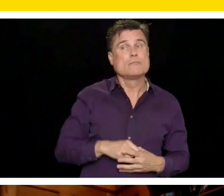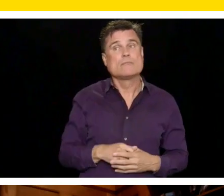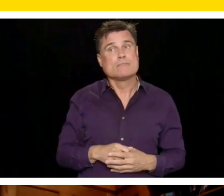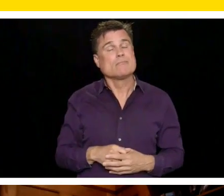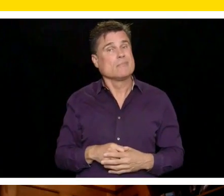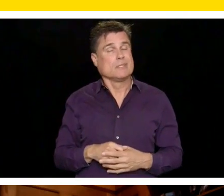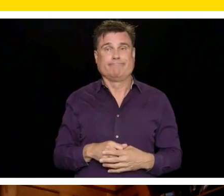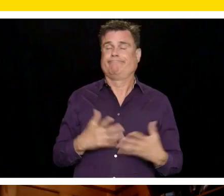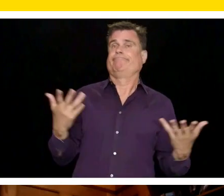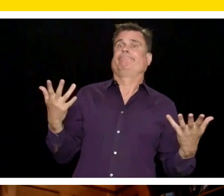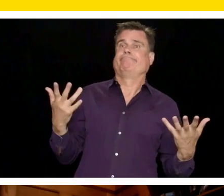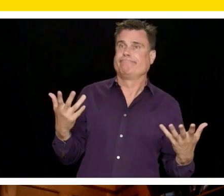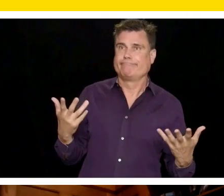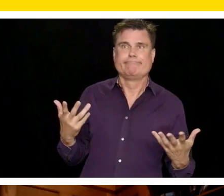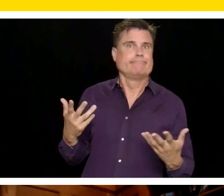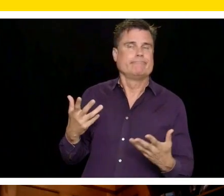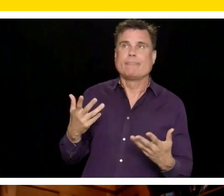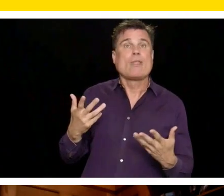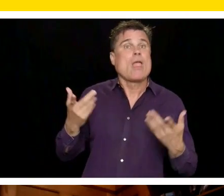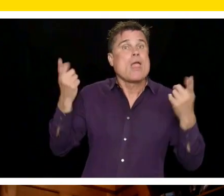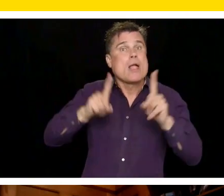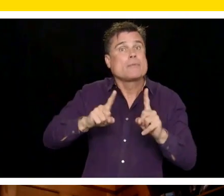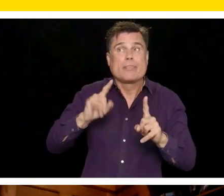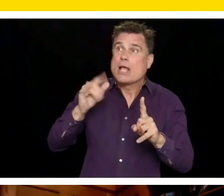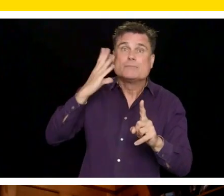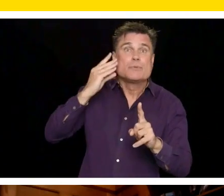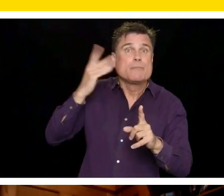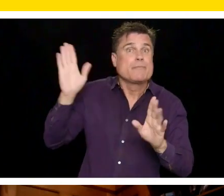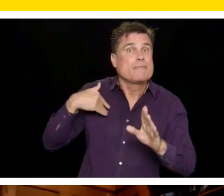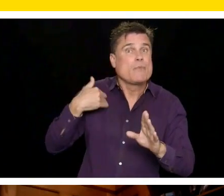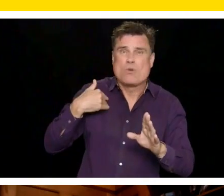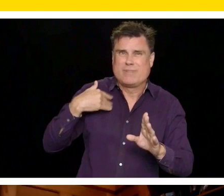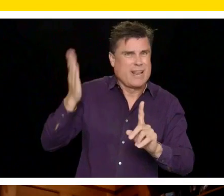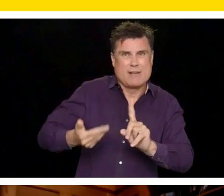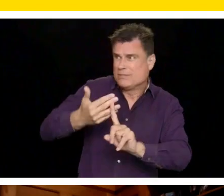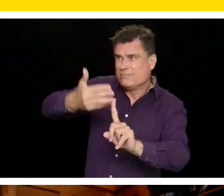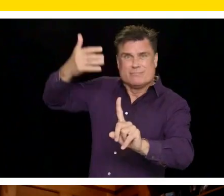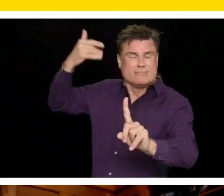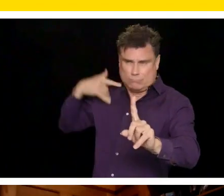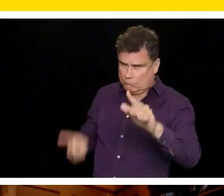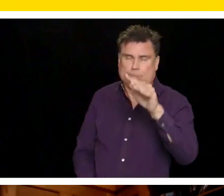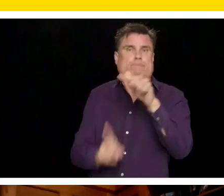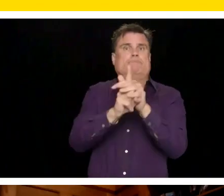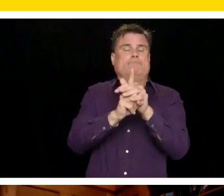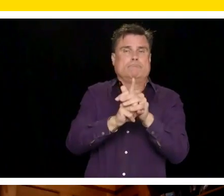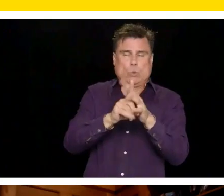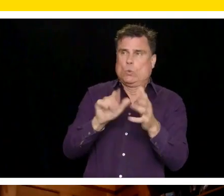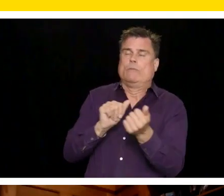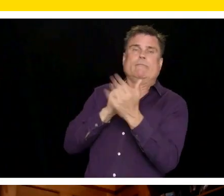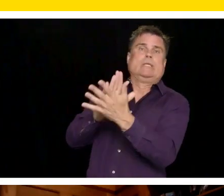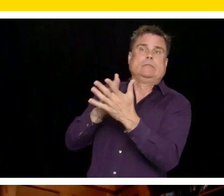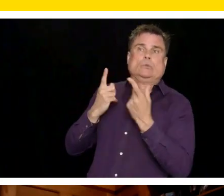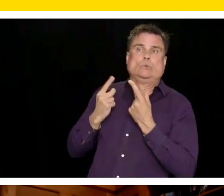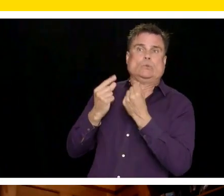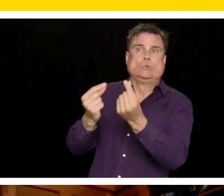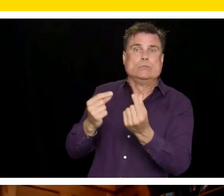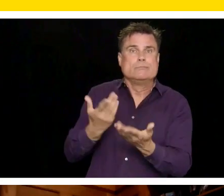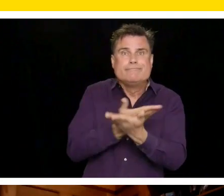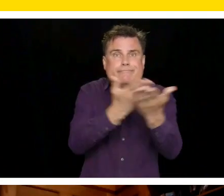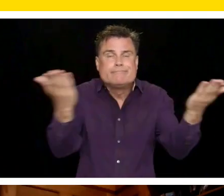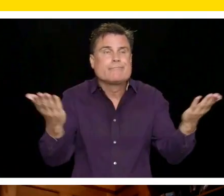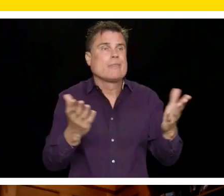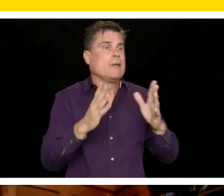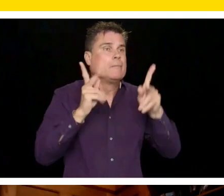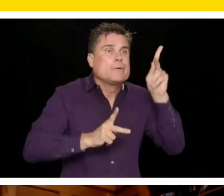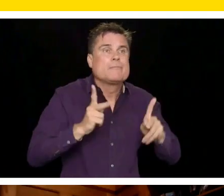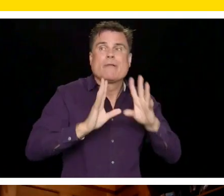individuals, families, businesses, and our economy suffer because of COVID-19. Businesses that entrepreneurs took years to build from the ground